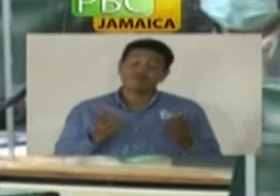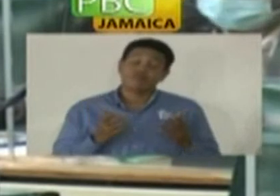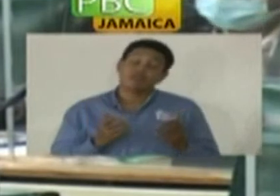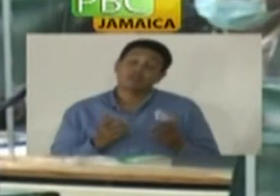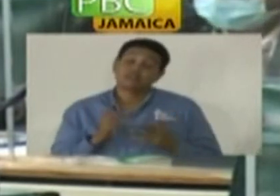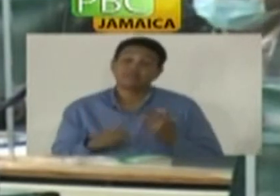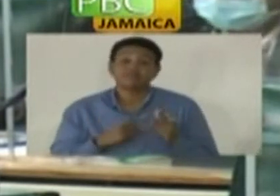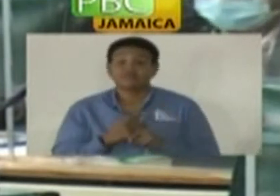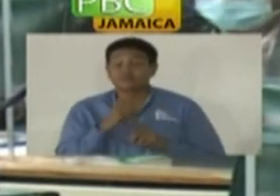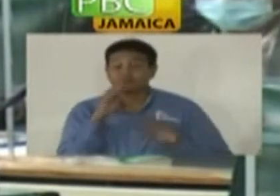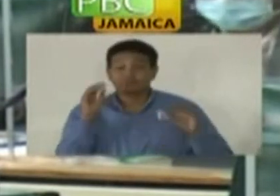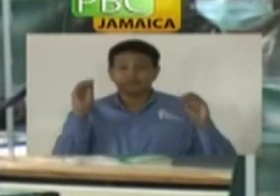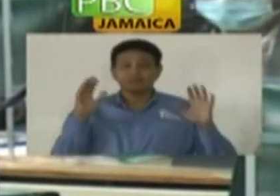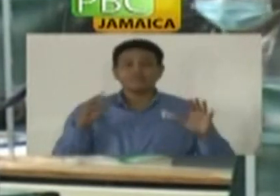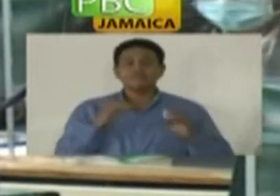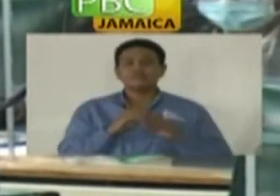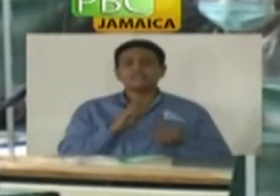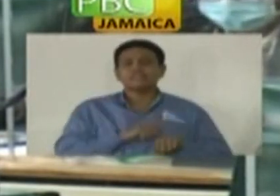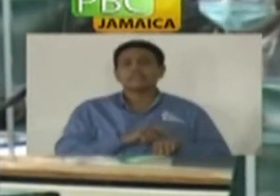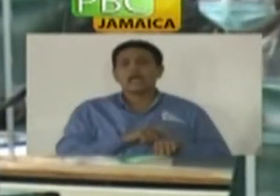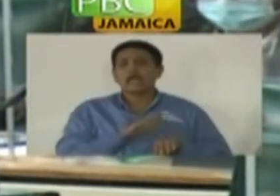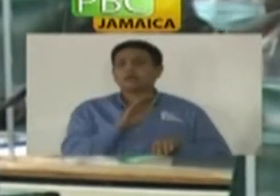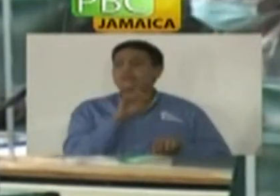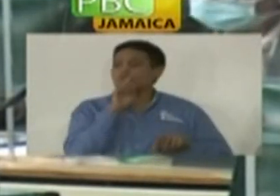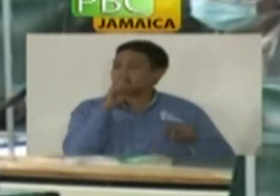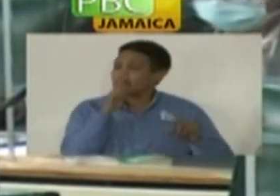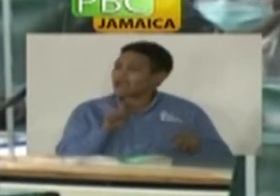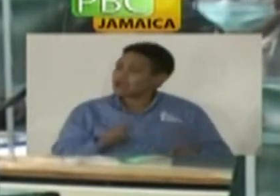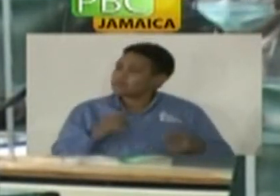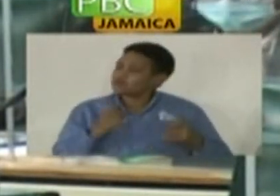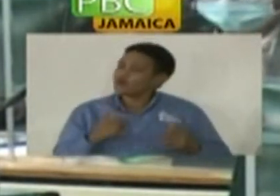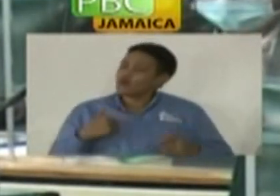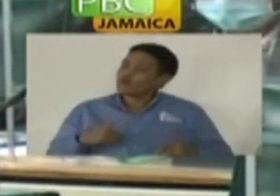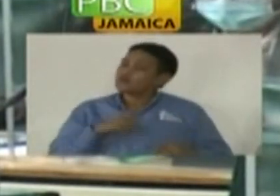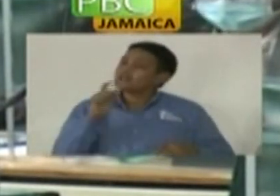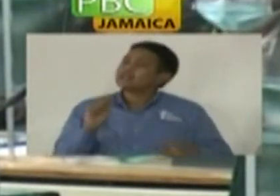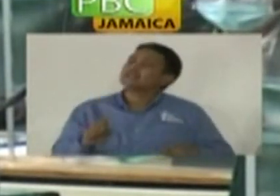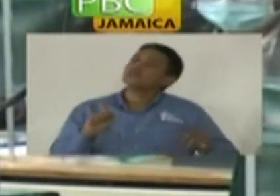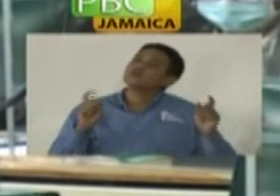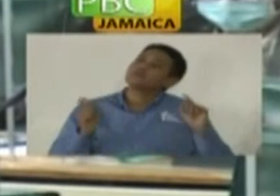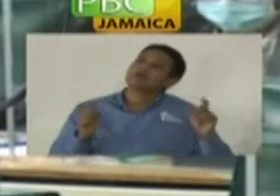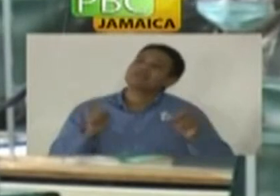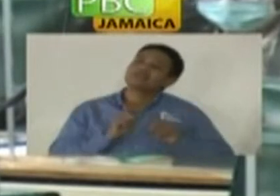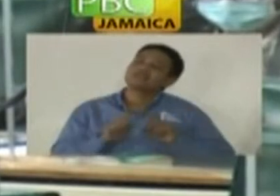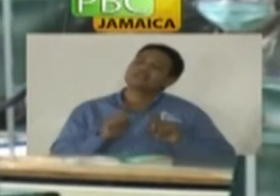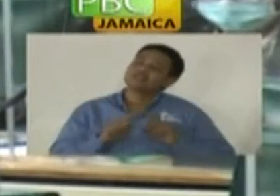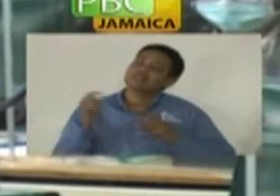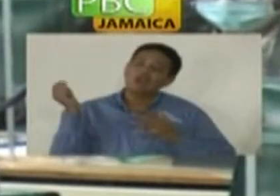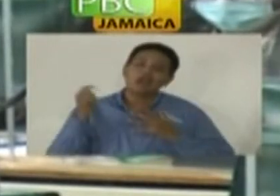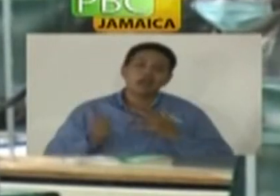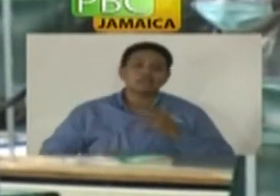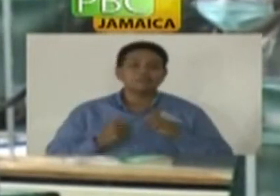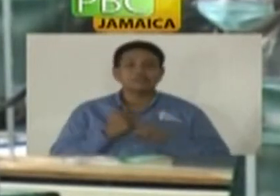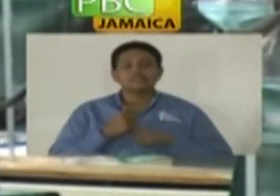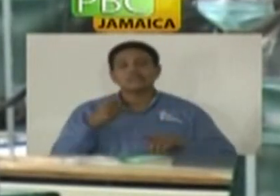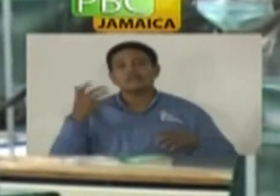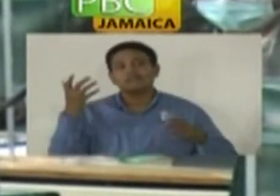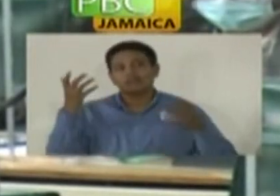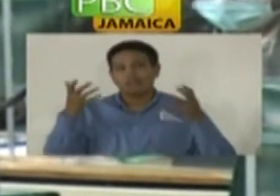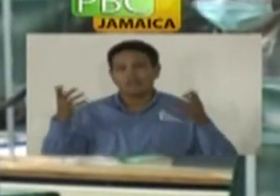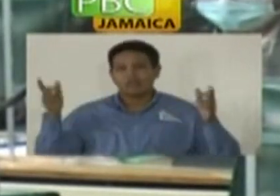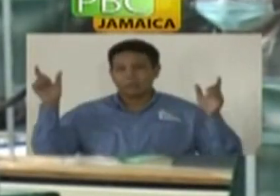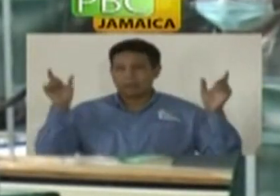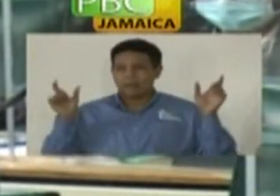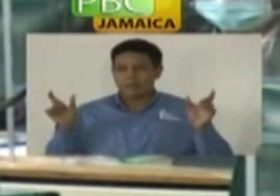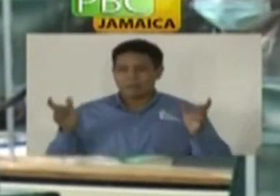sort of magic in the timing that's happening right now. We need to deal with the different aspects of the puzzles, the puzzle